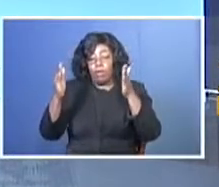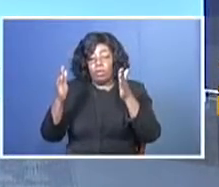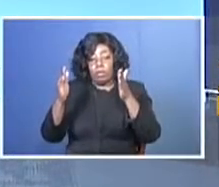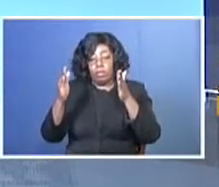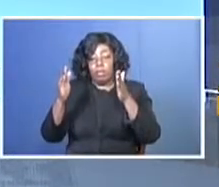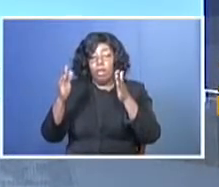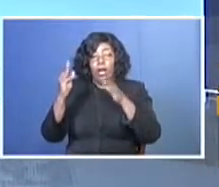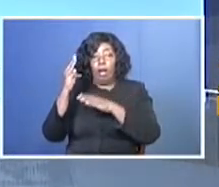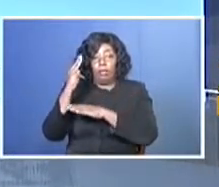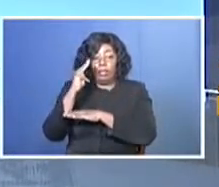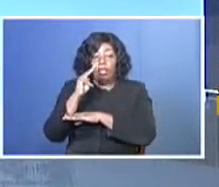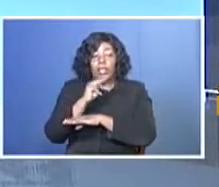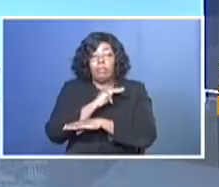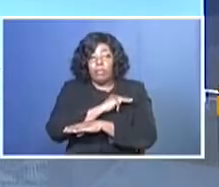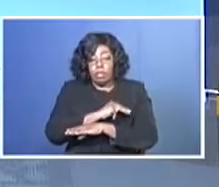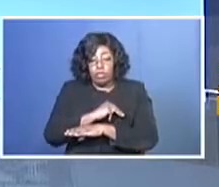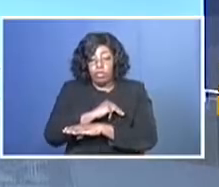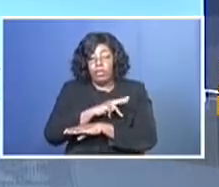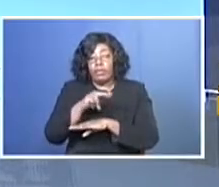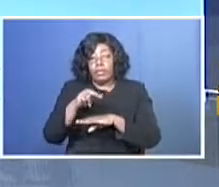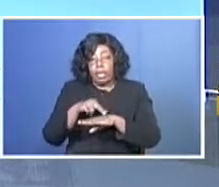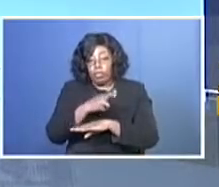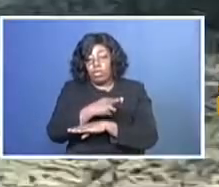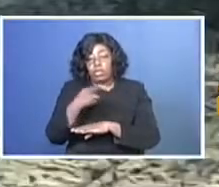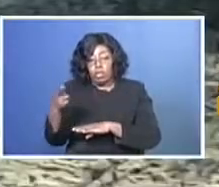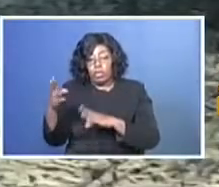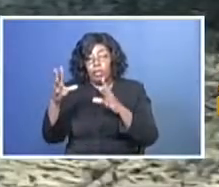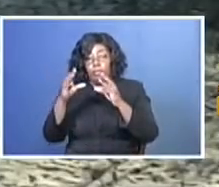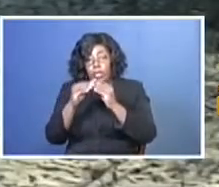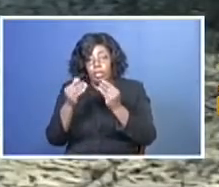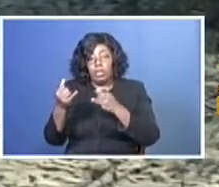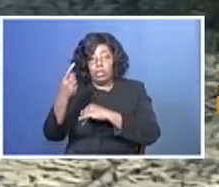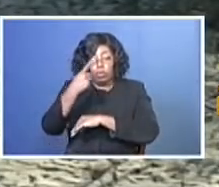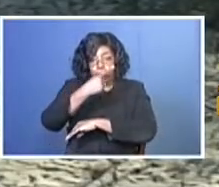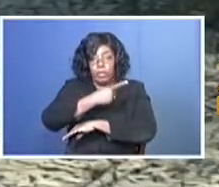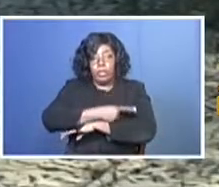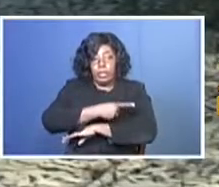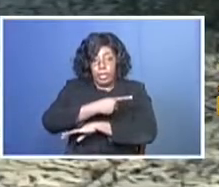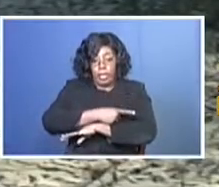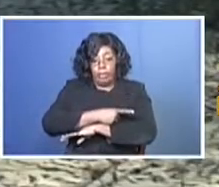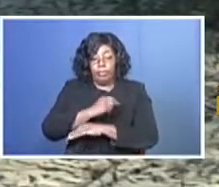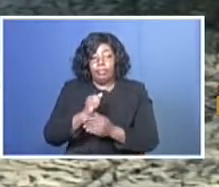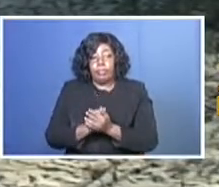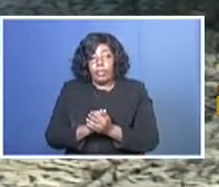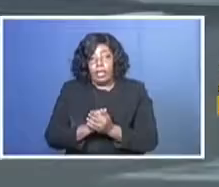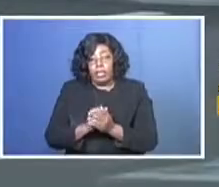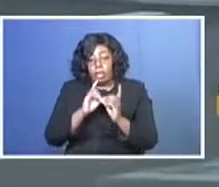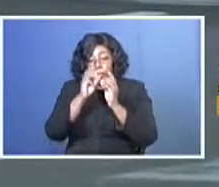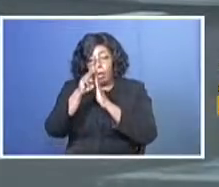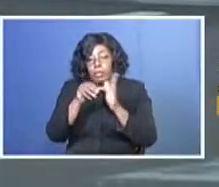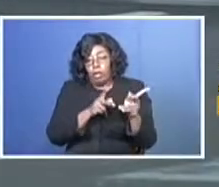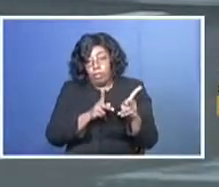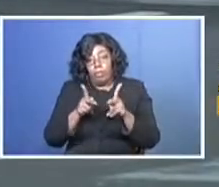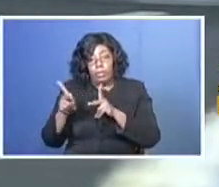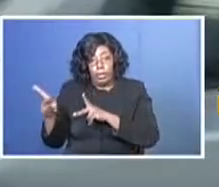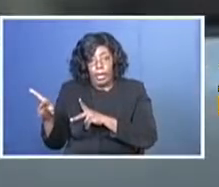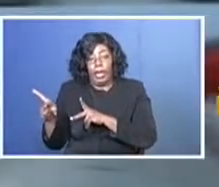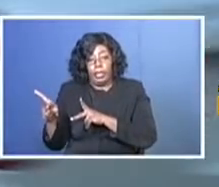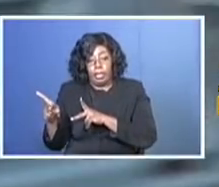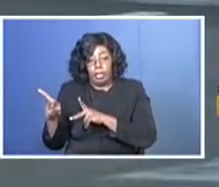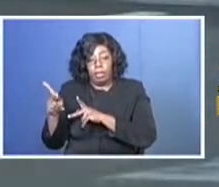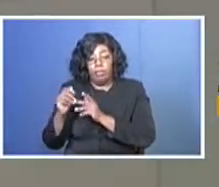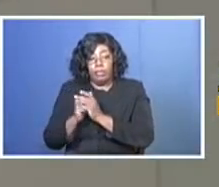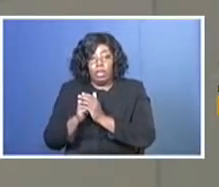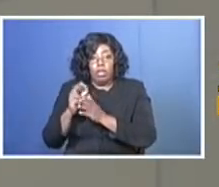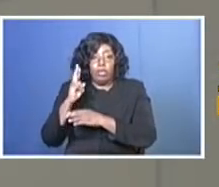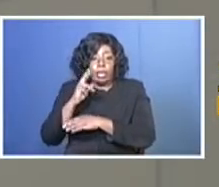the Environment and Natural Resources conclave today at Margaritaville. Department of Planning and Protection Director Dr. Rihanna